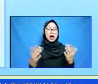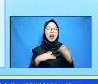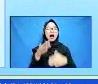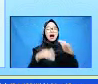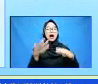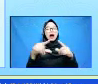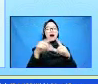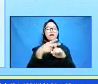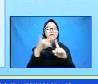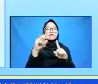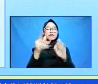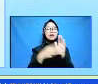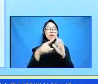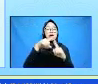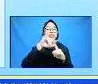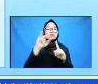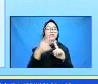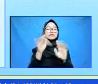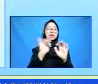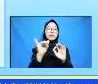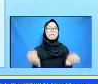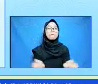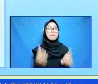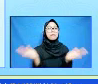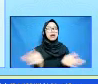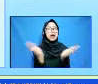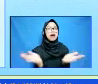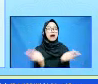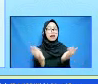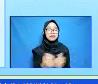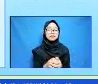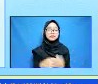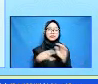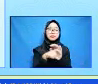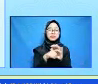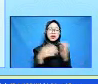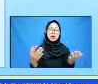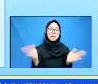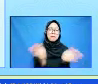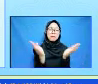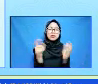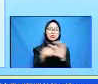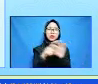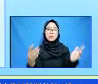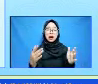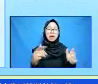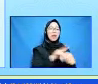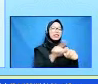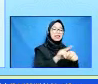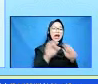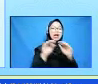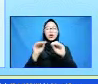the vulnerable group in the training, education, adaptation, and the other action regarding to climate